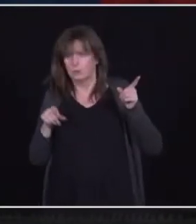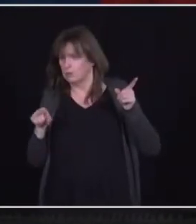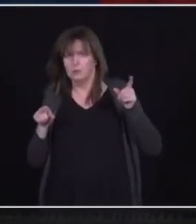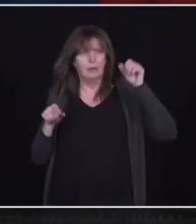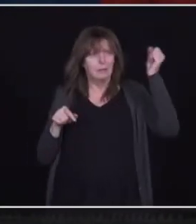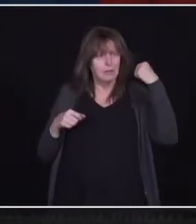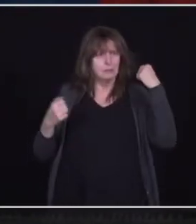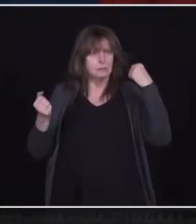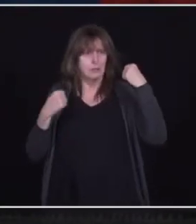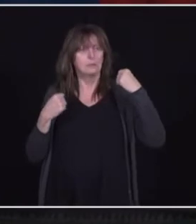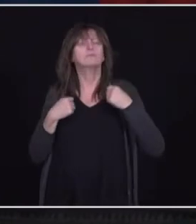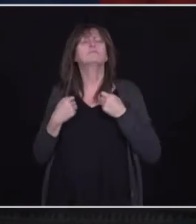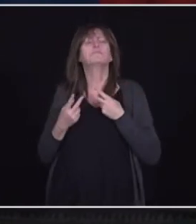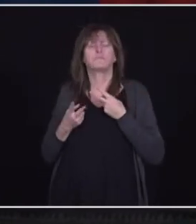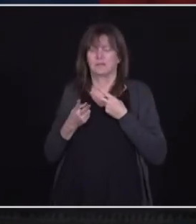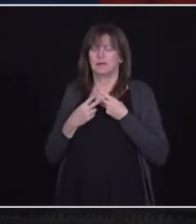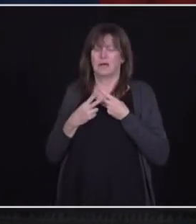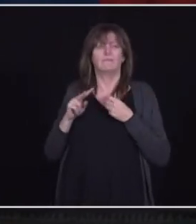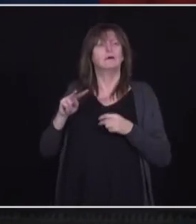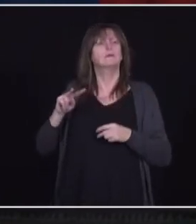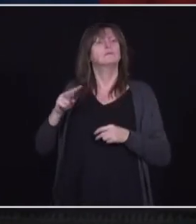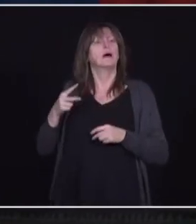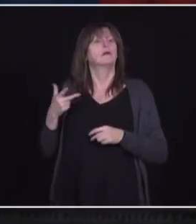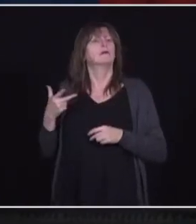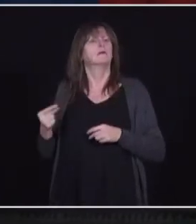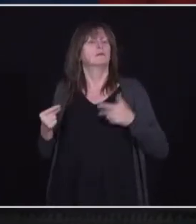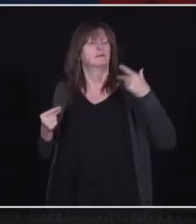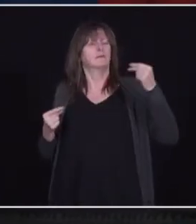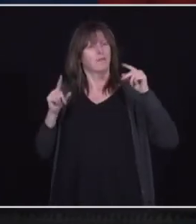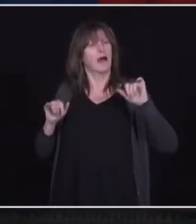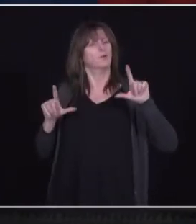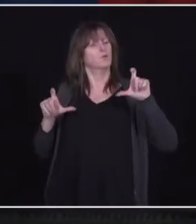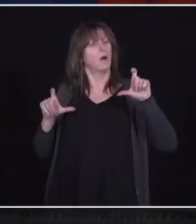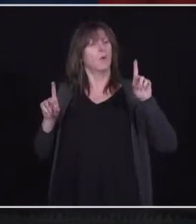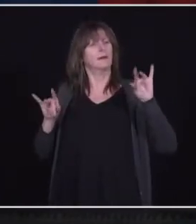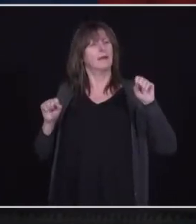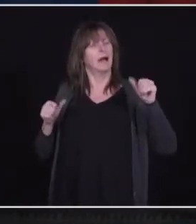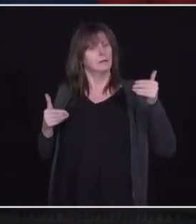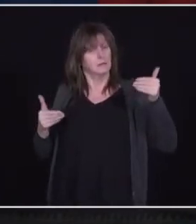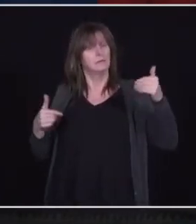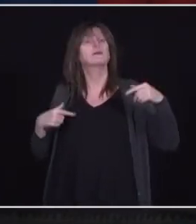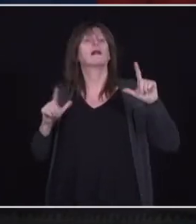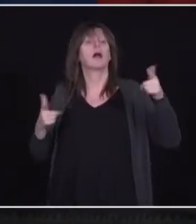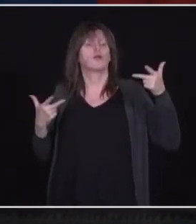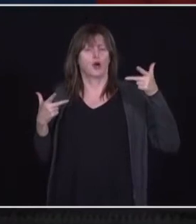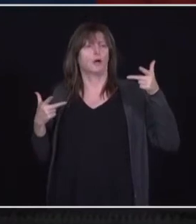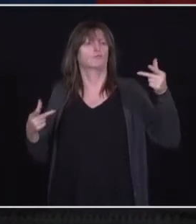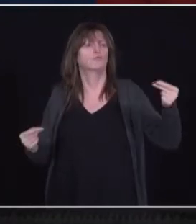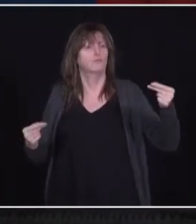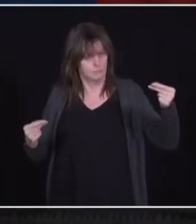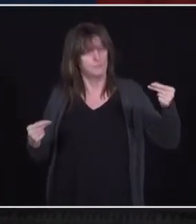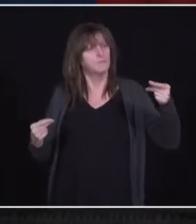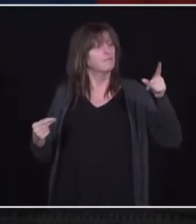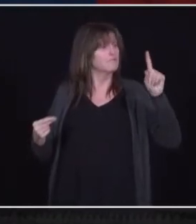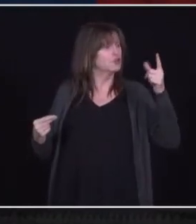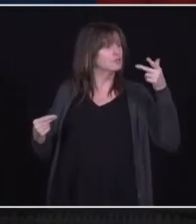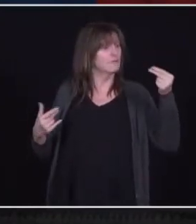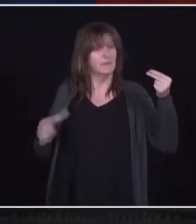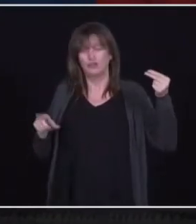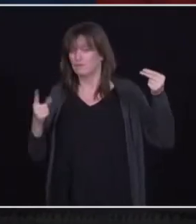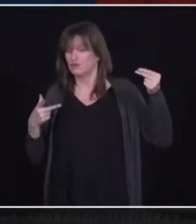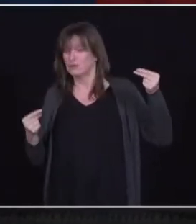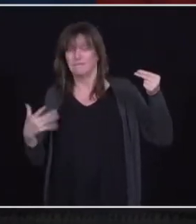second dose for day 21 and plus, just to make sure. So trust but verify is something Ronald Reagan said years